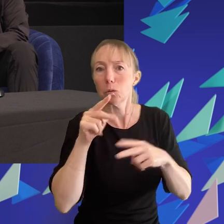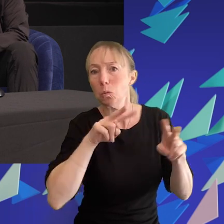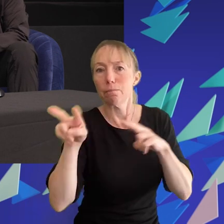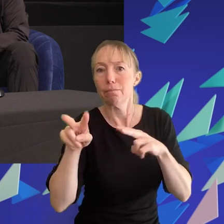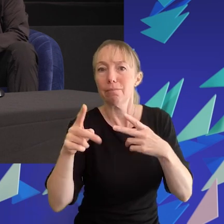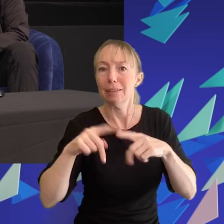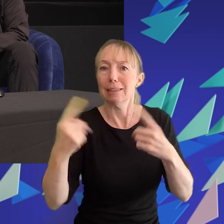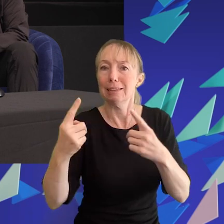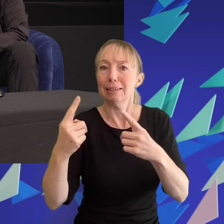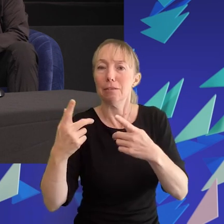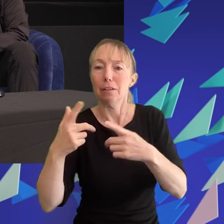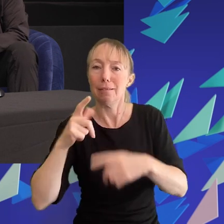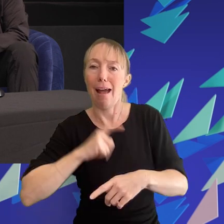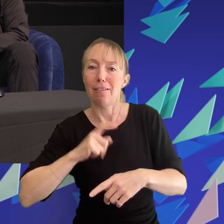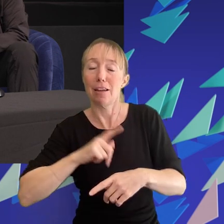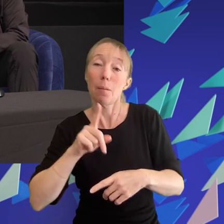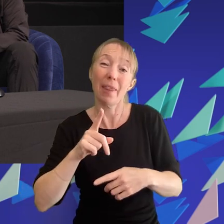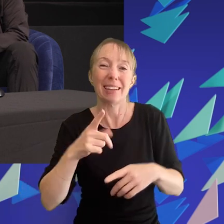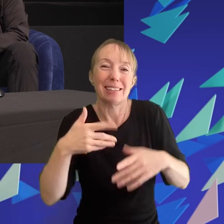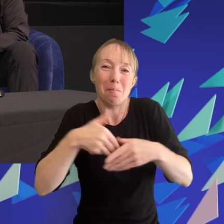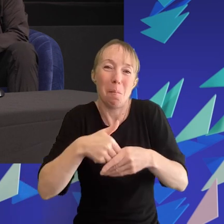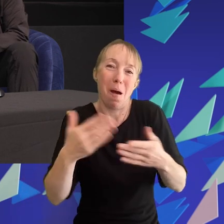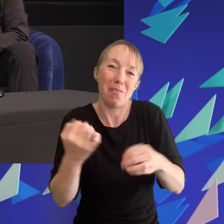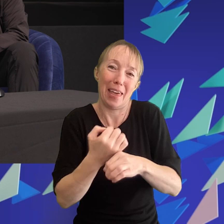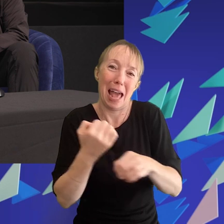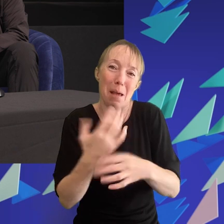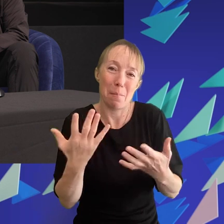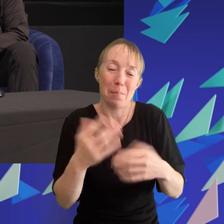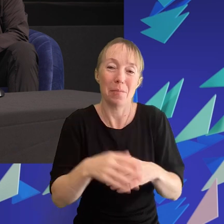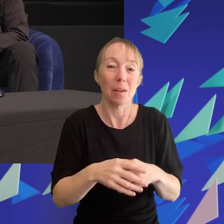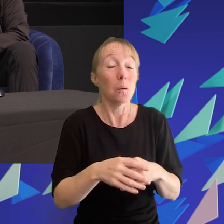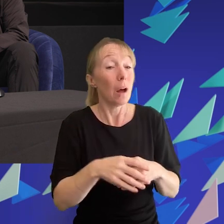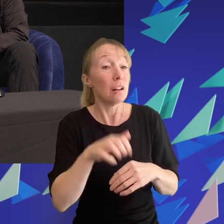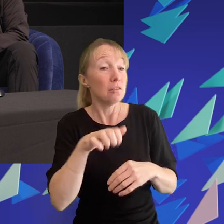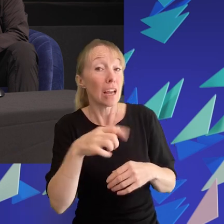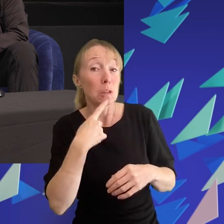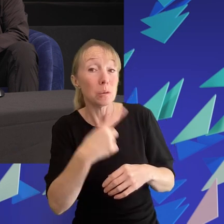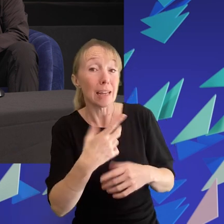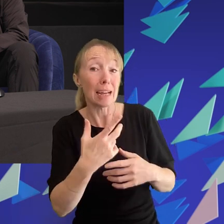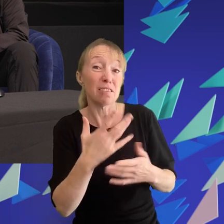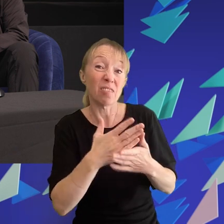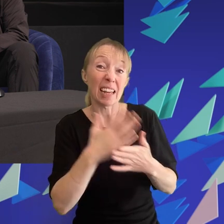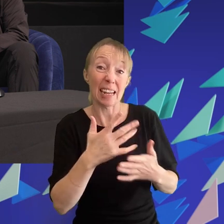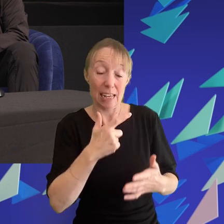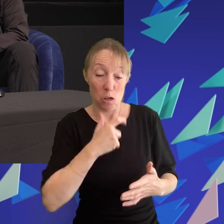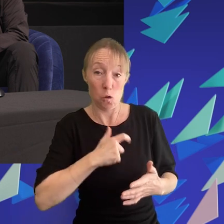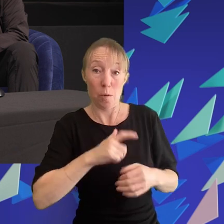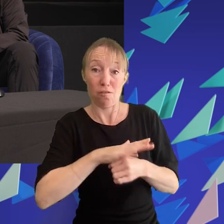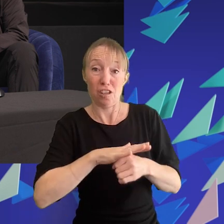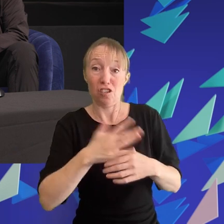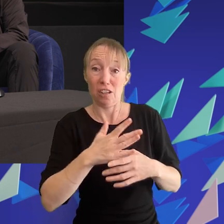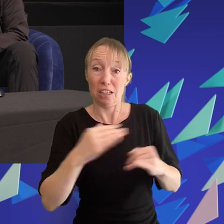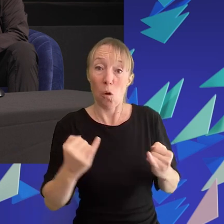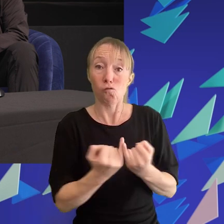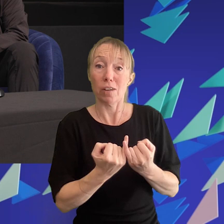of the game, yeah. But it's then, like you said, interestingly, the epitome of human condition is contradiction, but at the same time, what this